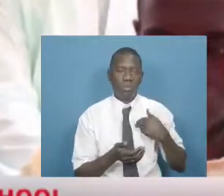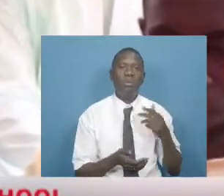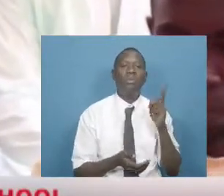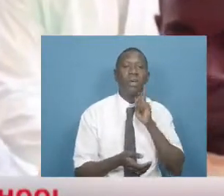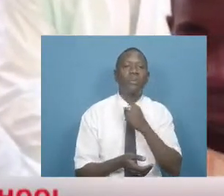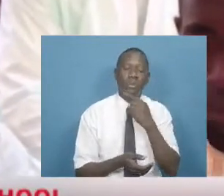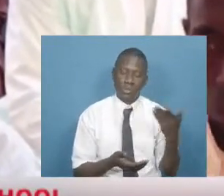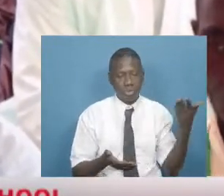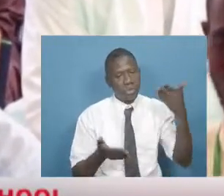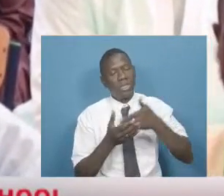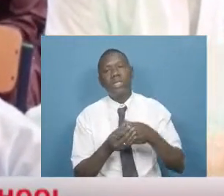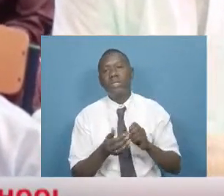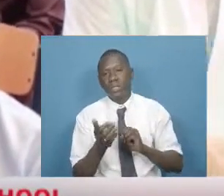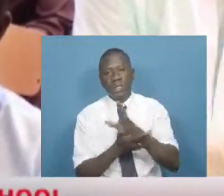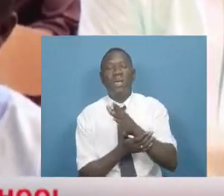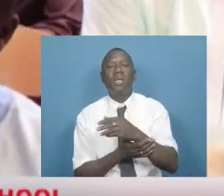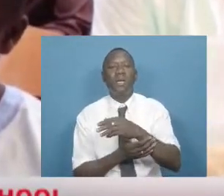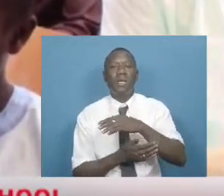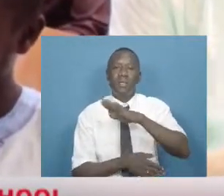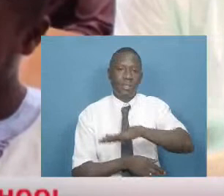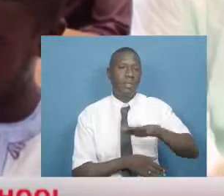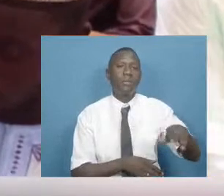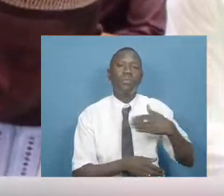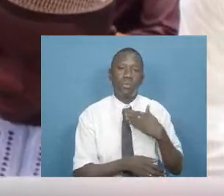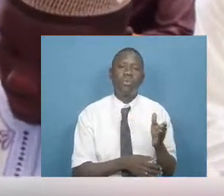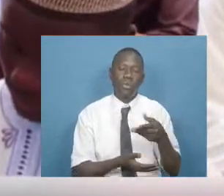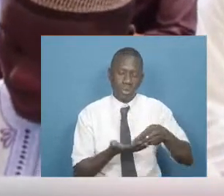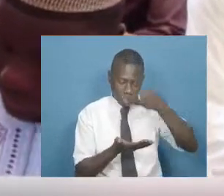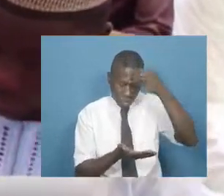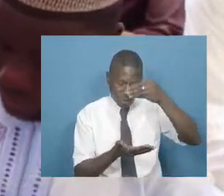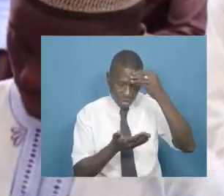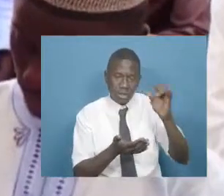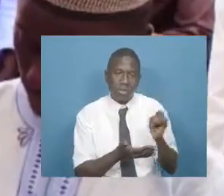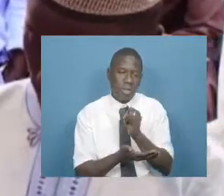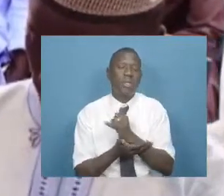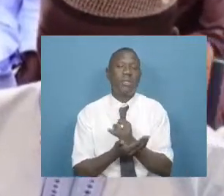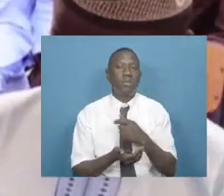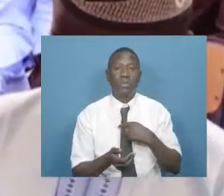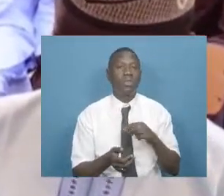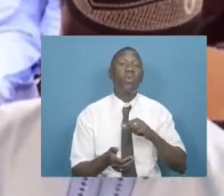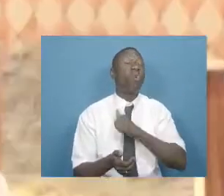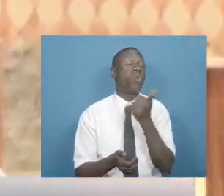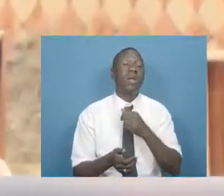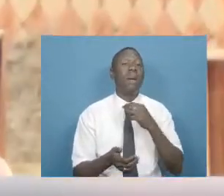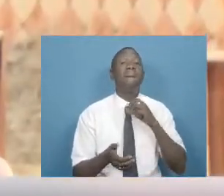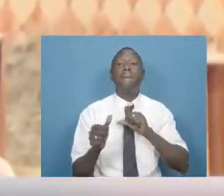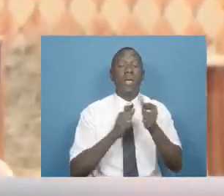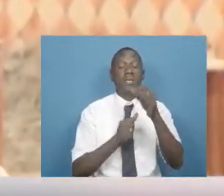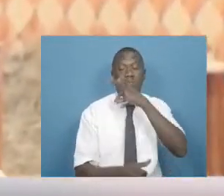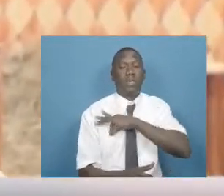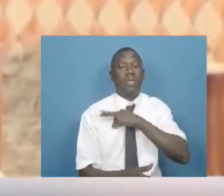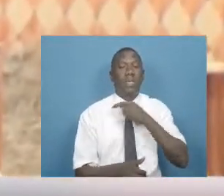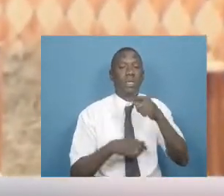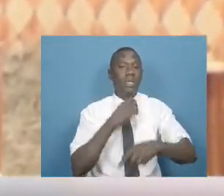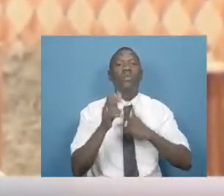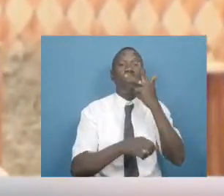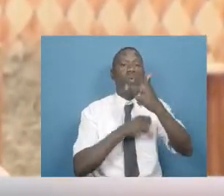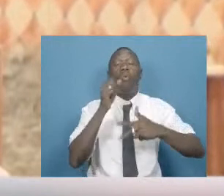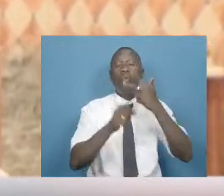because it's the only knowledge that is going to be beneficial in this world and the hereafter. This is the